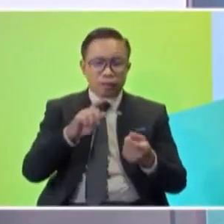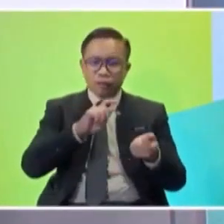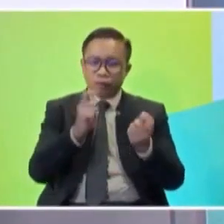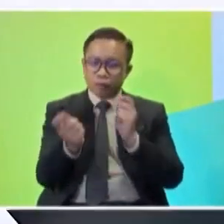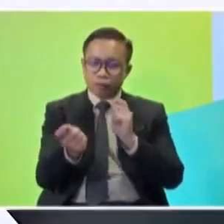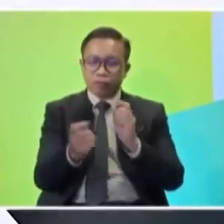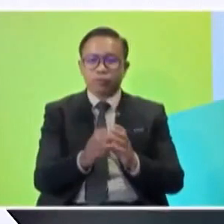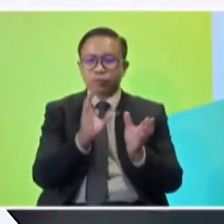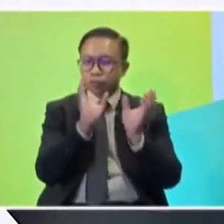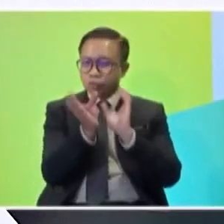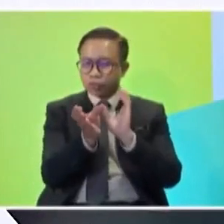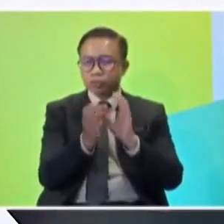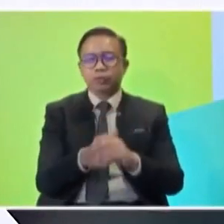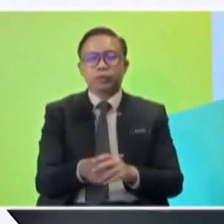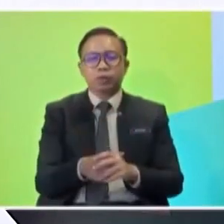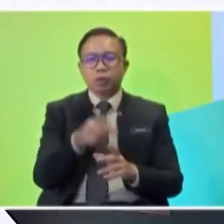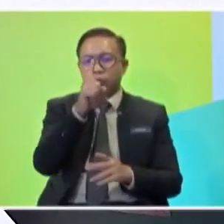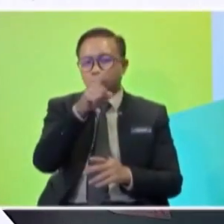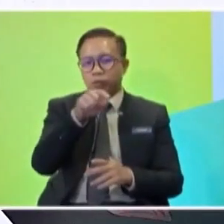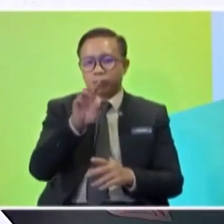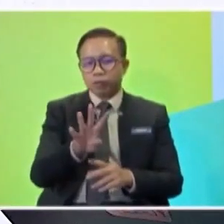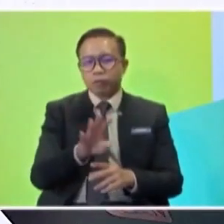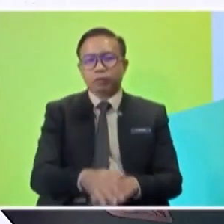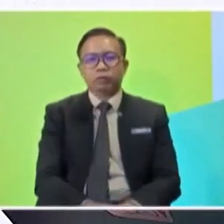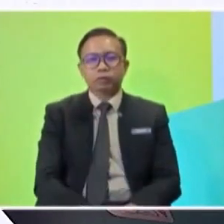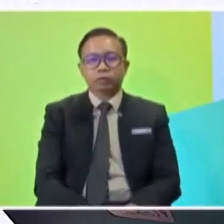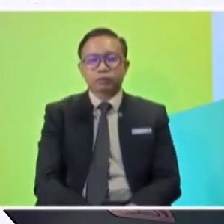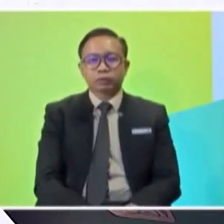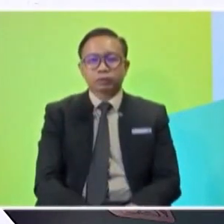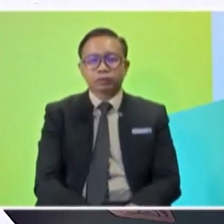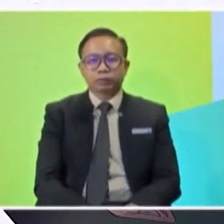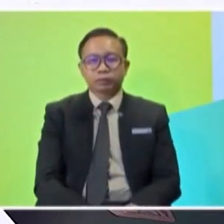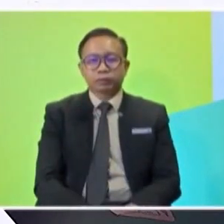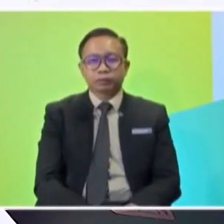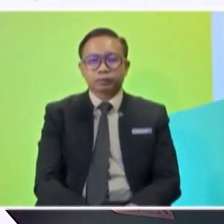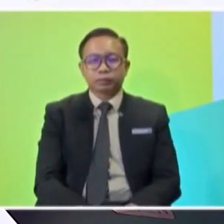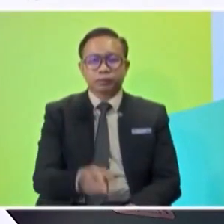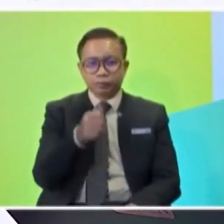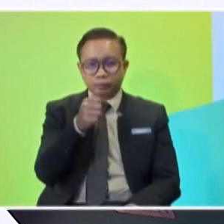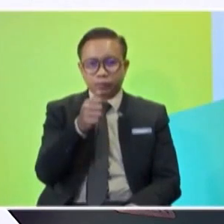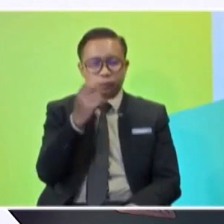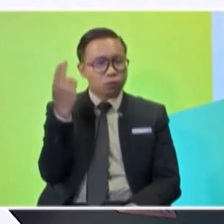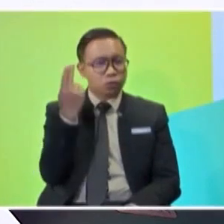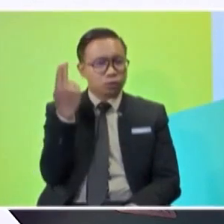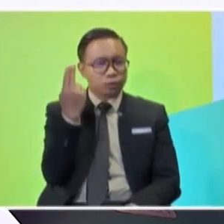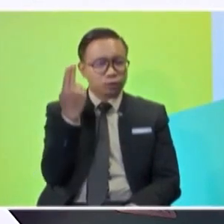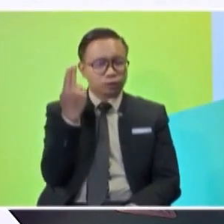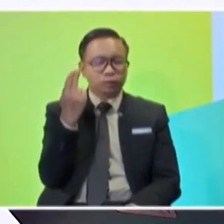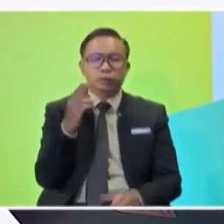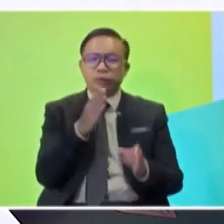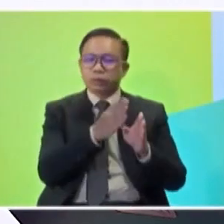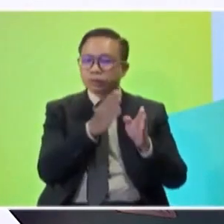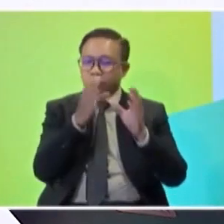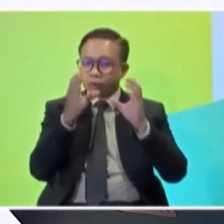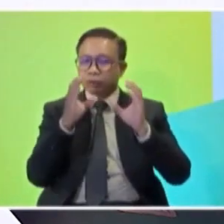So 4/1 will become 1/4. So this is how the calculation will be. Okay. And usually... these are the steps why